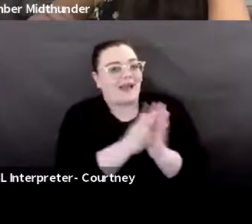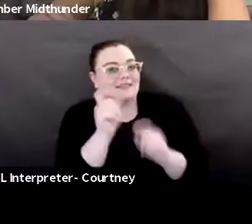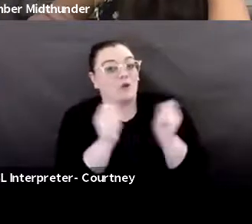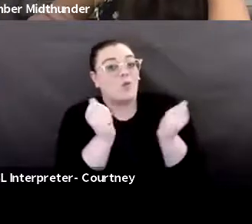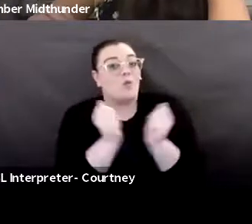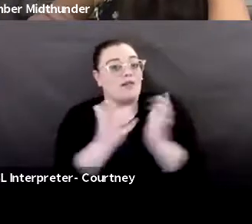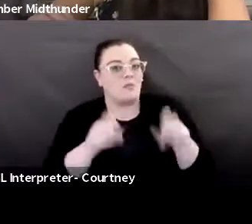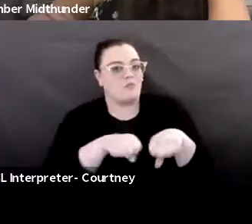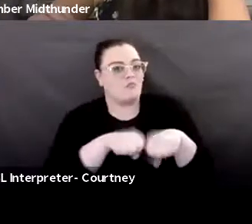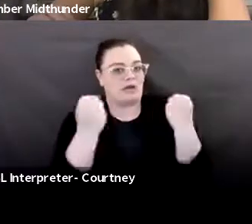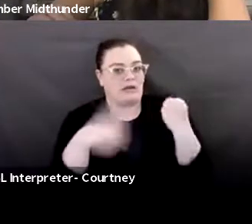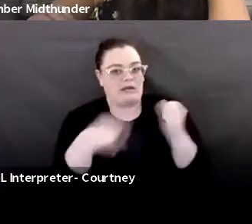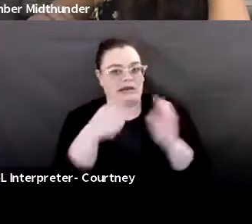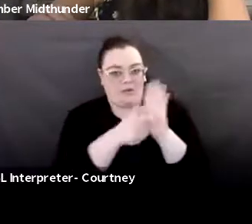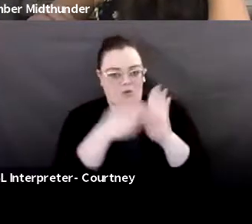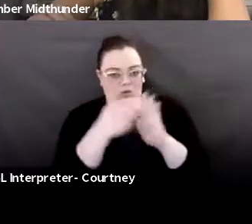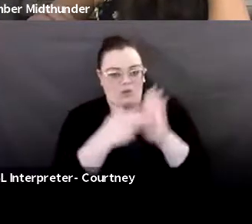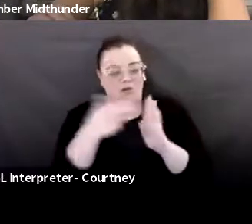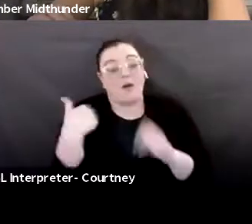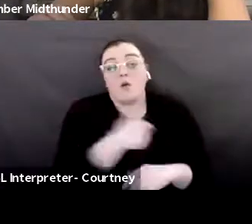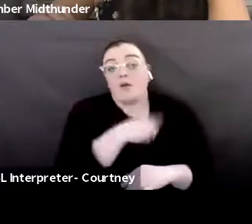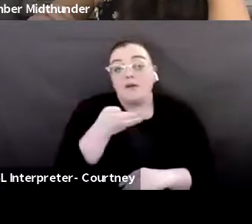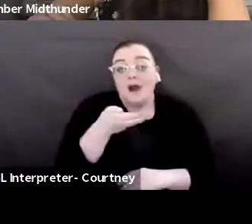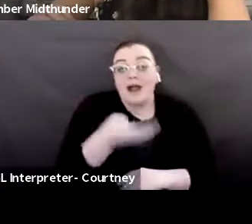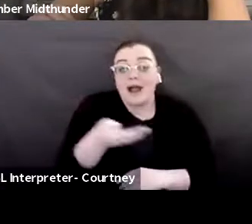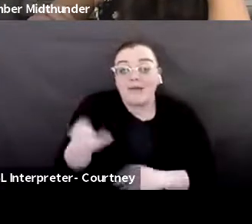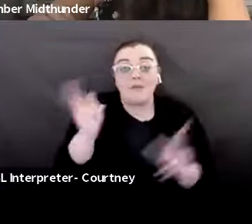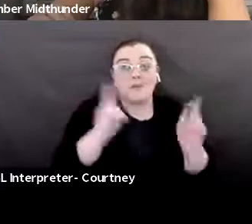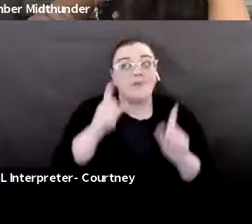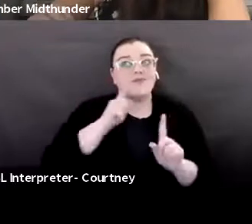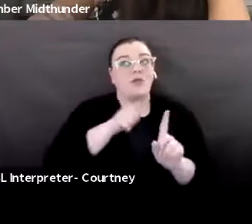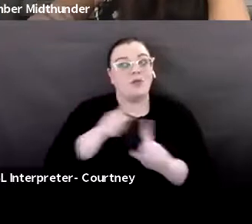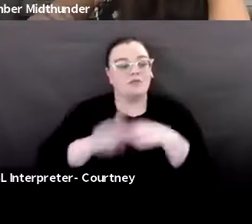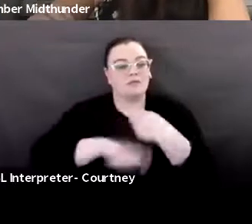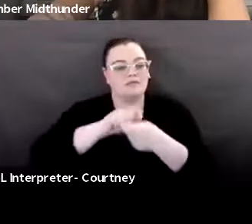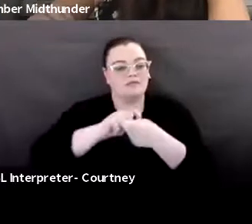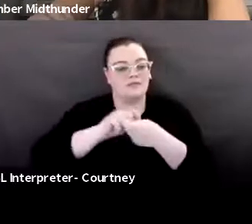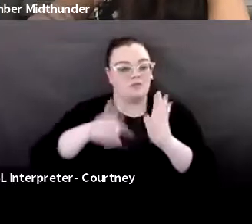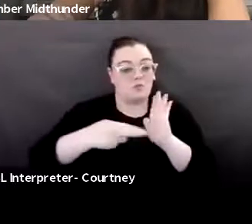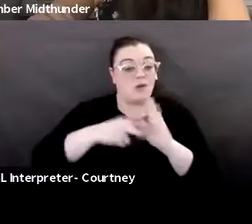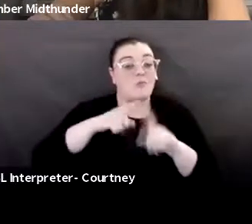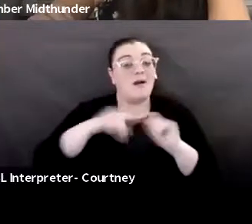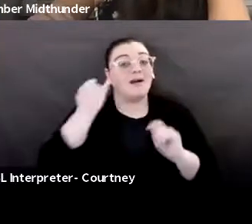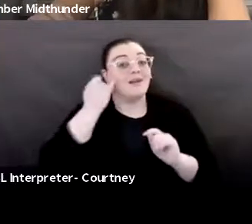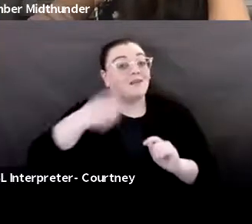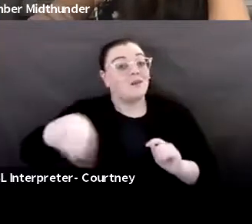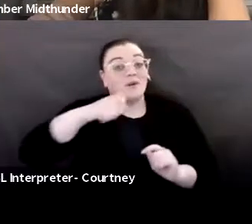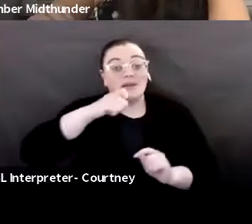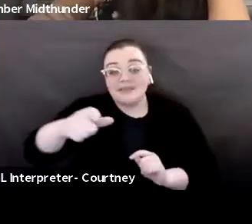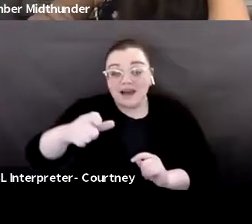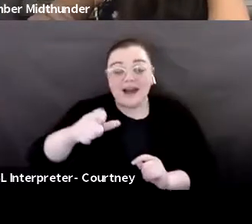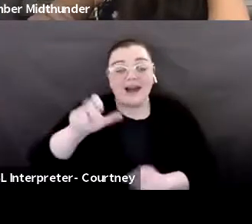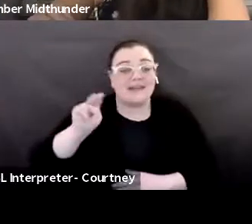any legalities, right? Because we are hiring people for these parts. On the other hand, if you are not Native, please don't